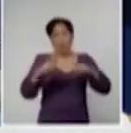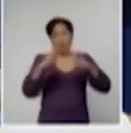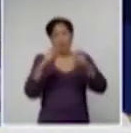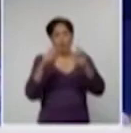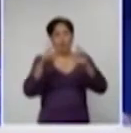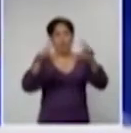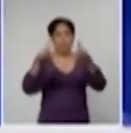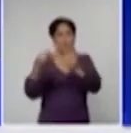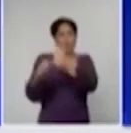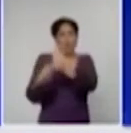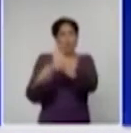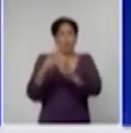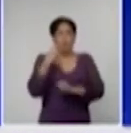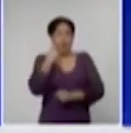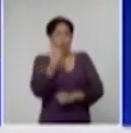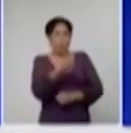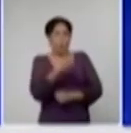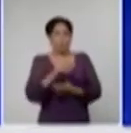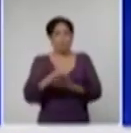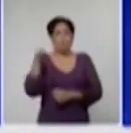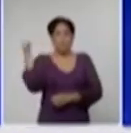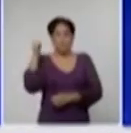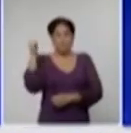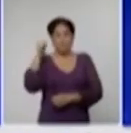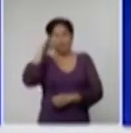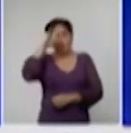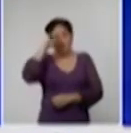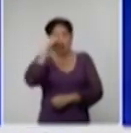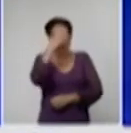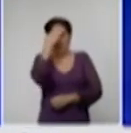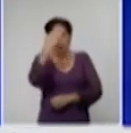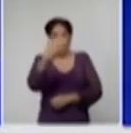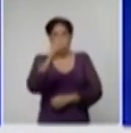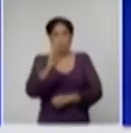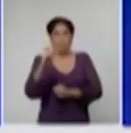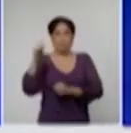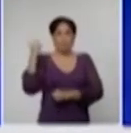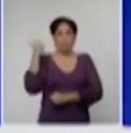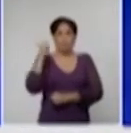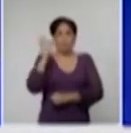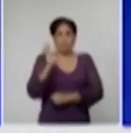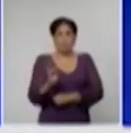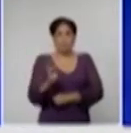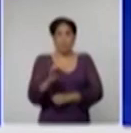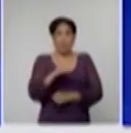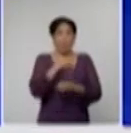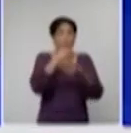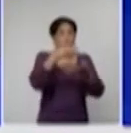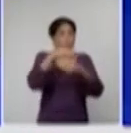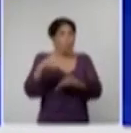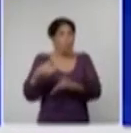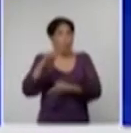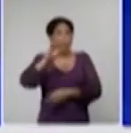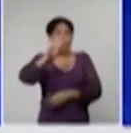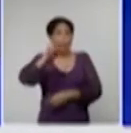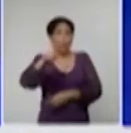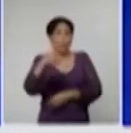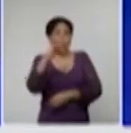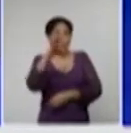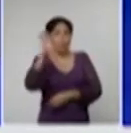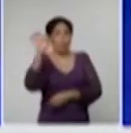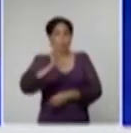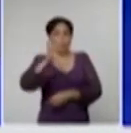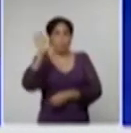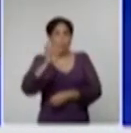to 1.2% in June. So we have noticed